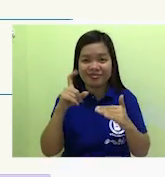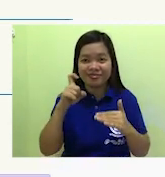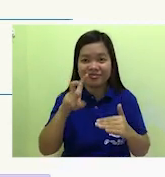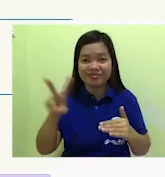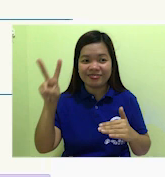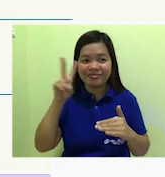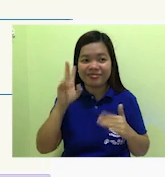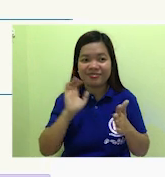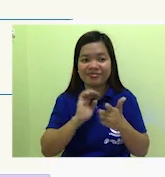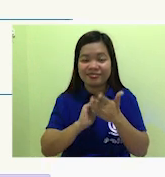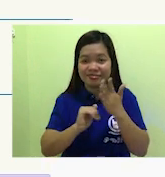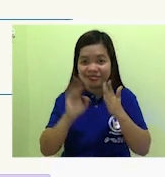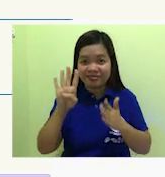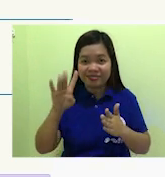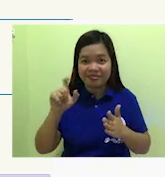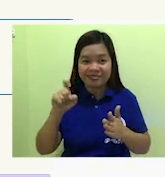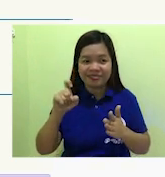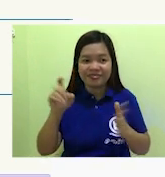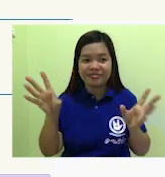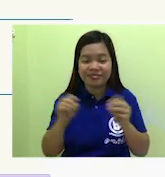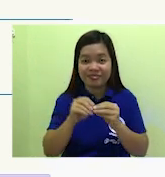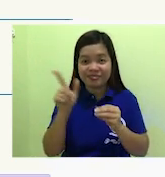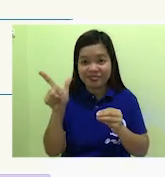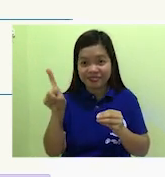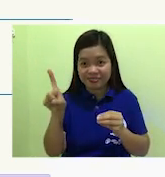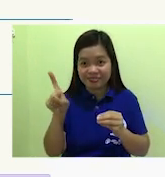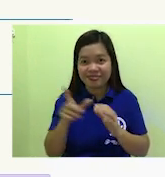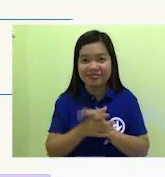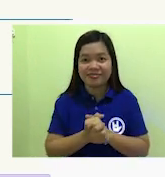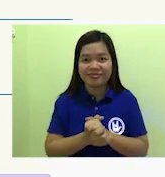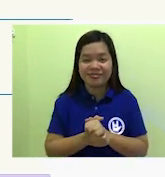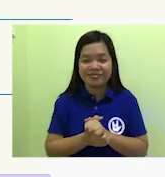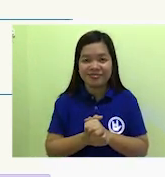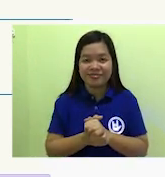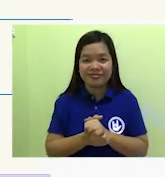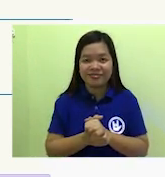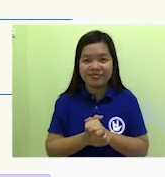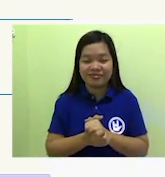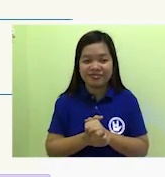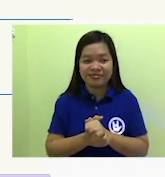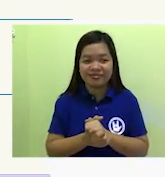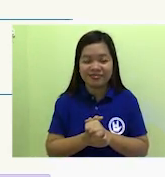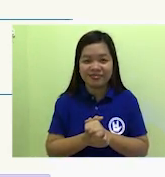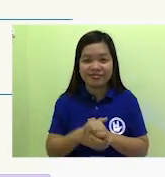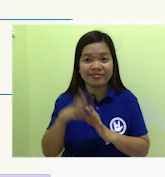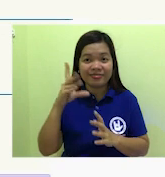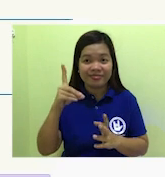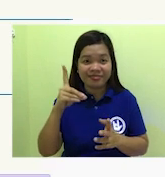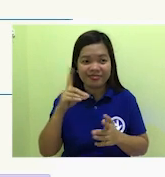Letter C, y equals x squared minus 4x plus 21.